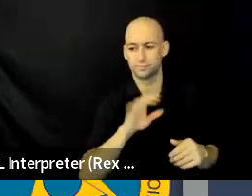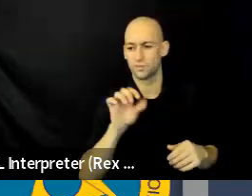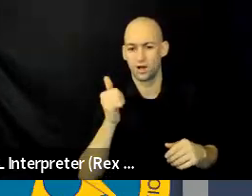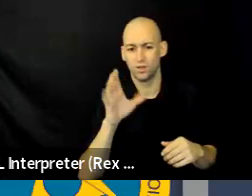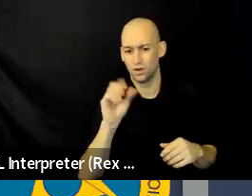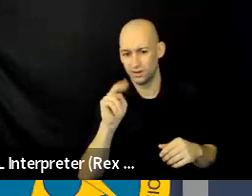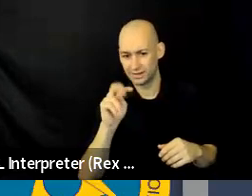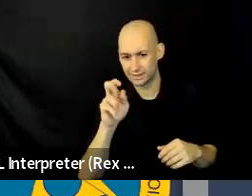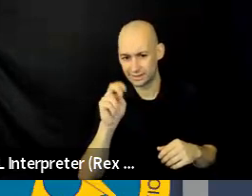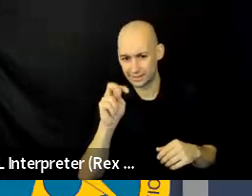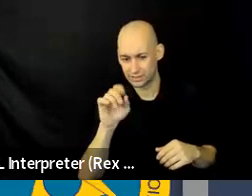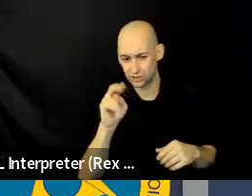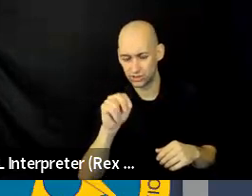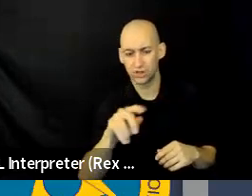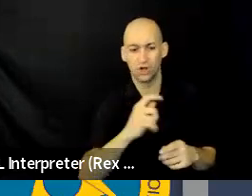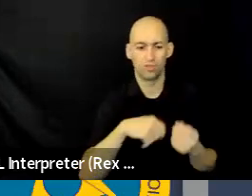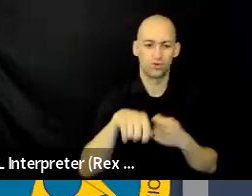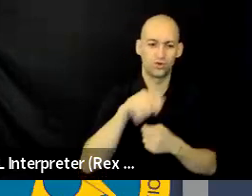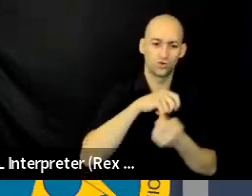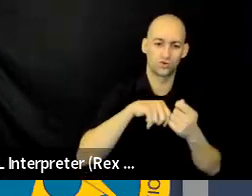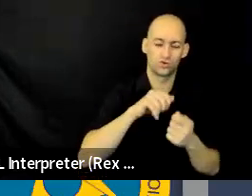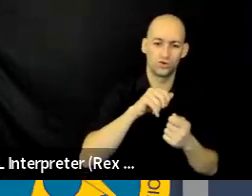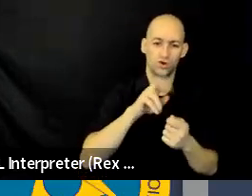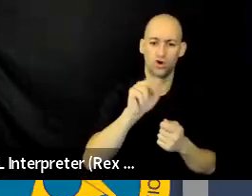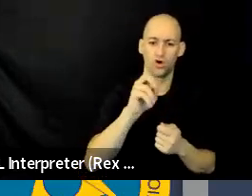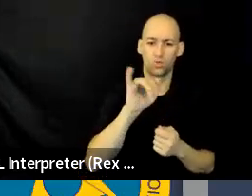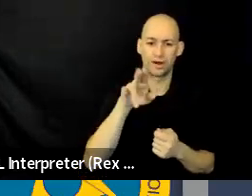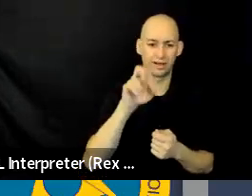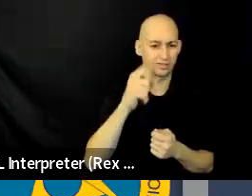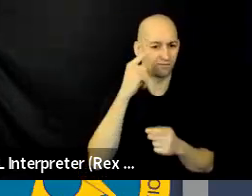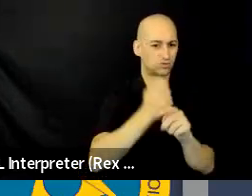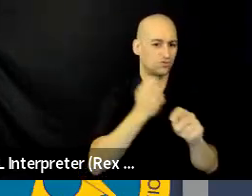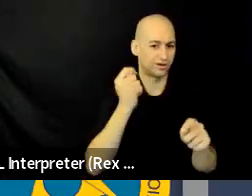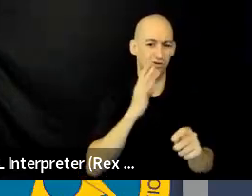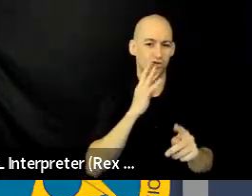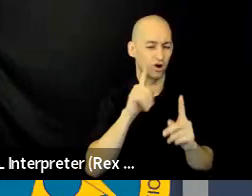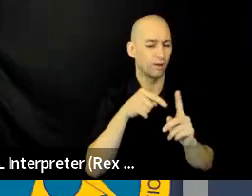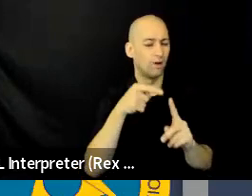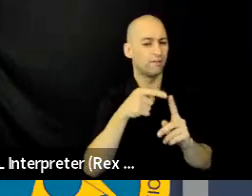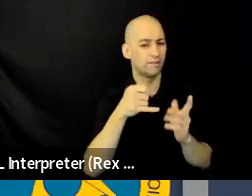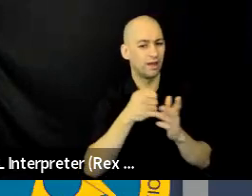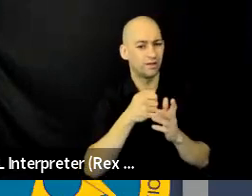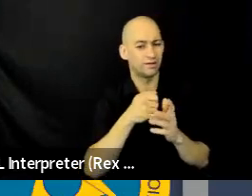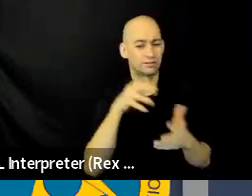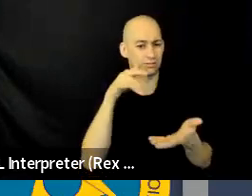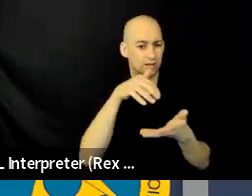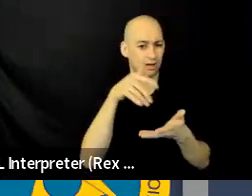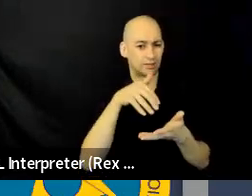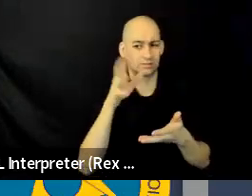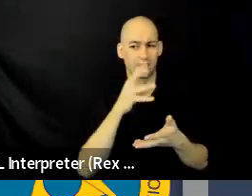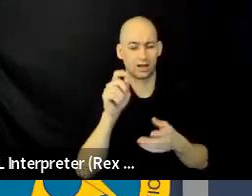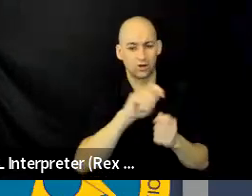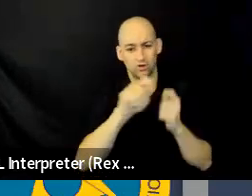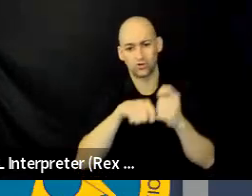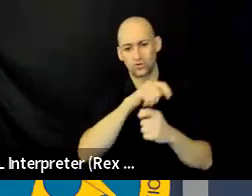was the turning radius for the trucks. Can you talk just a little bit about the studies for the turn